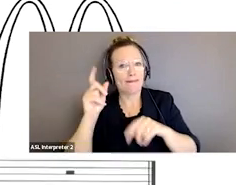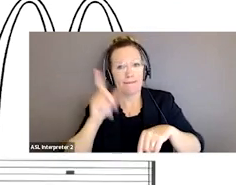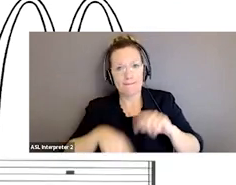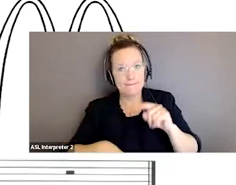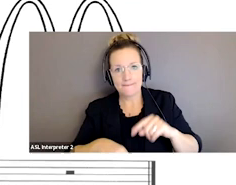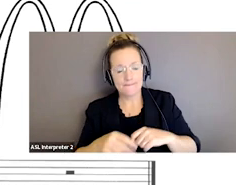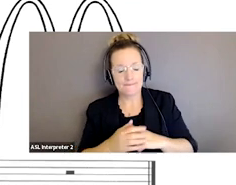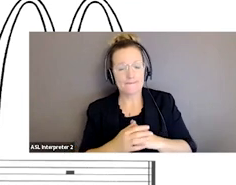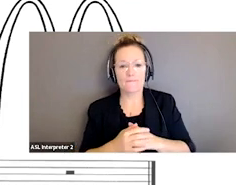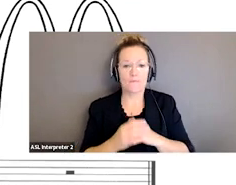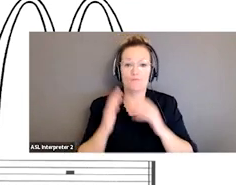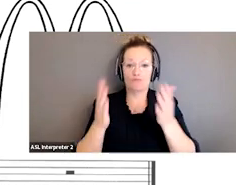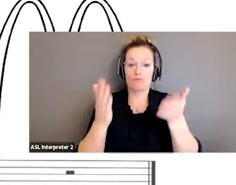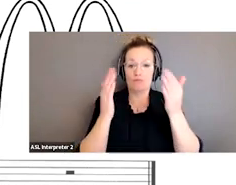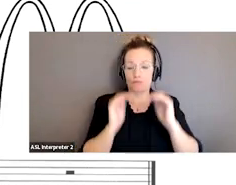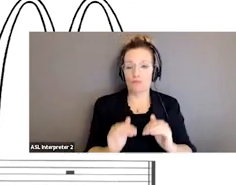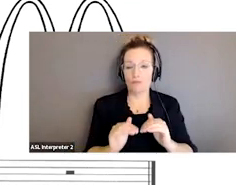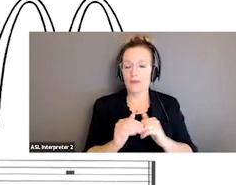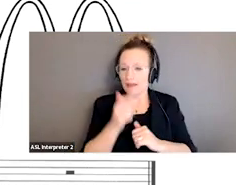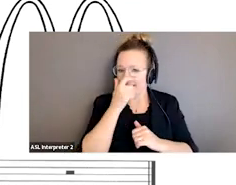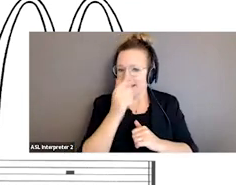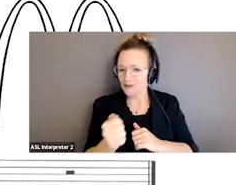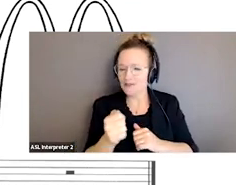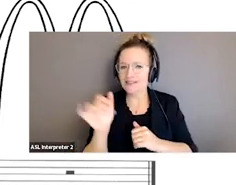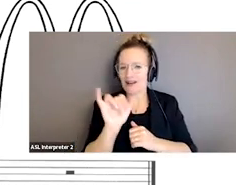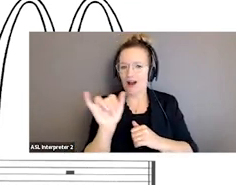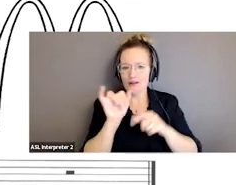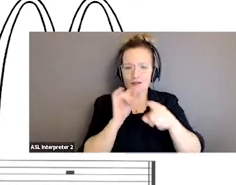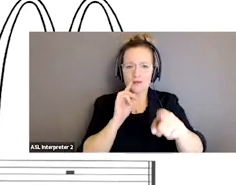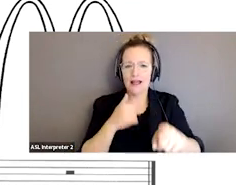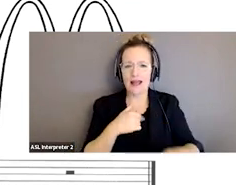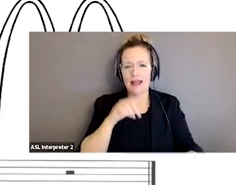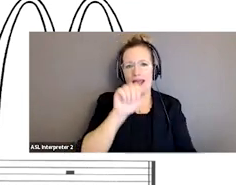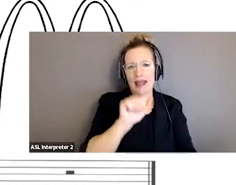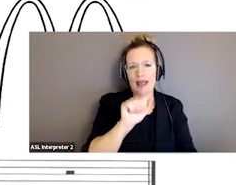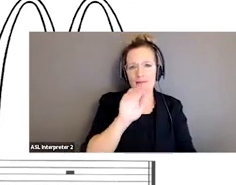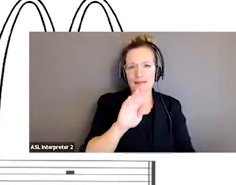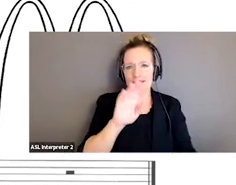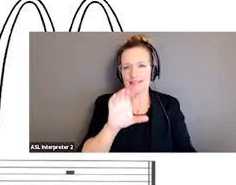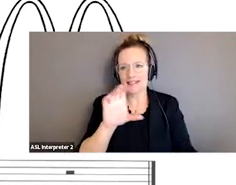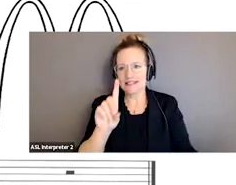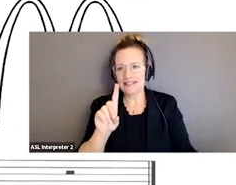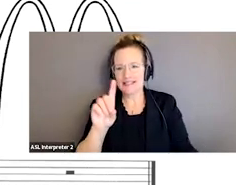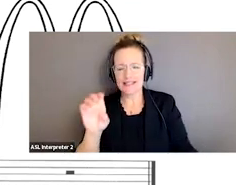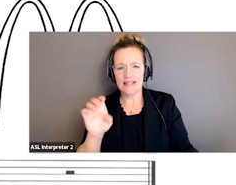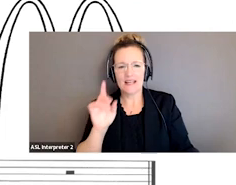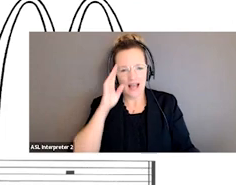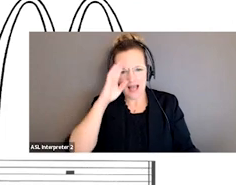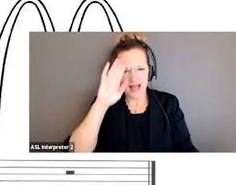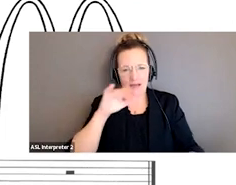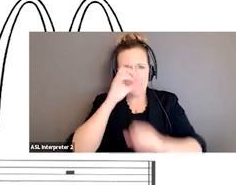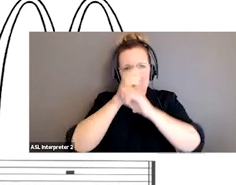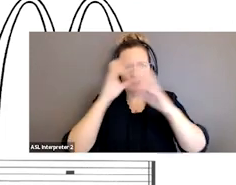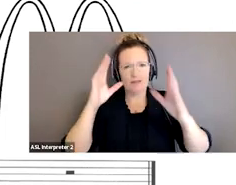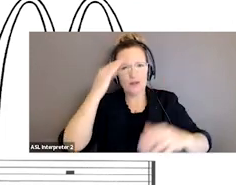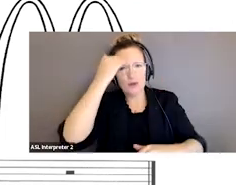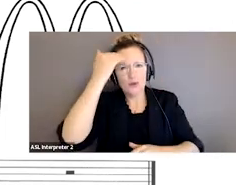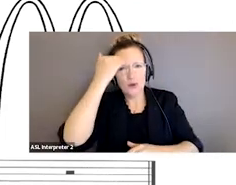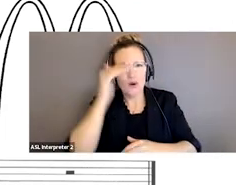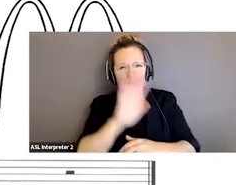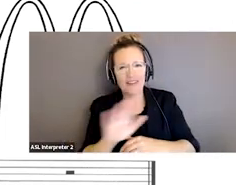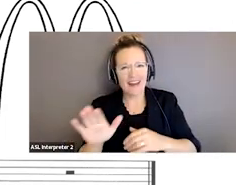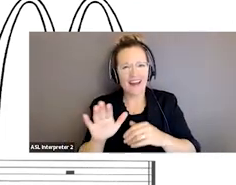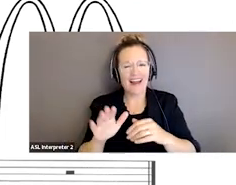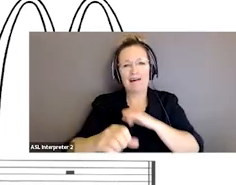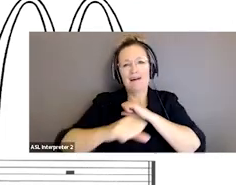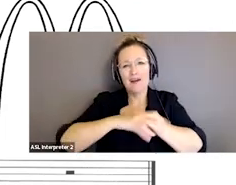has also trademarked the ABCED sound, and I think everybody can hear that in their head. I'm not going to sing it to you, but I will